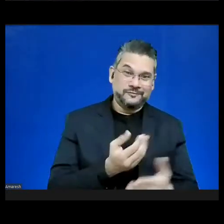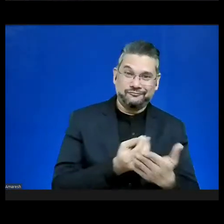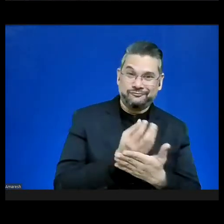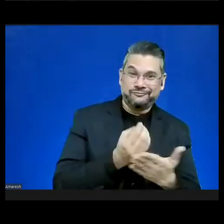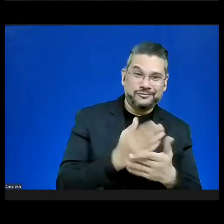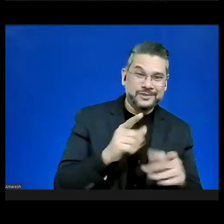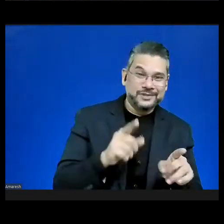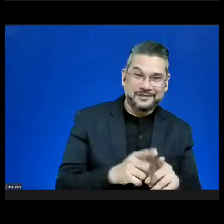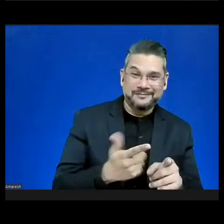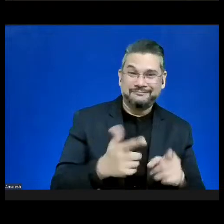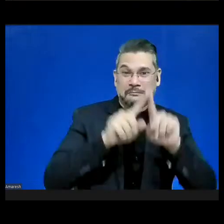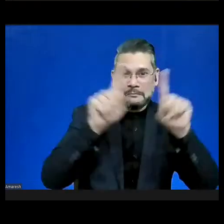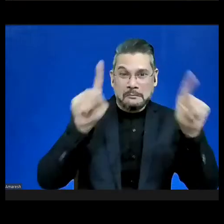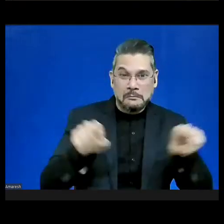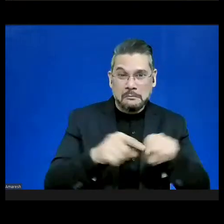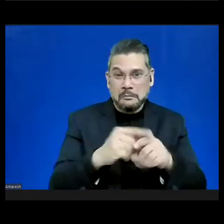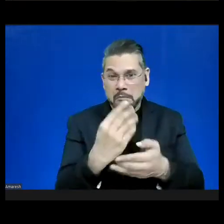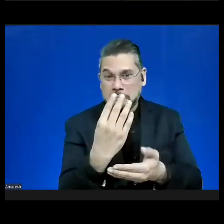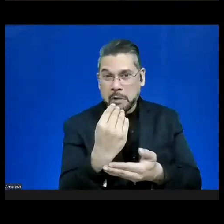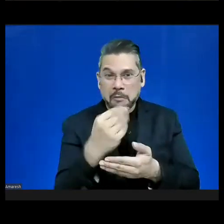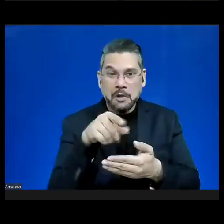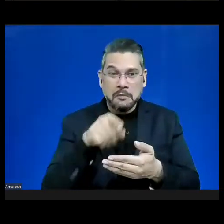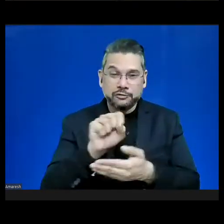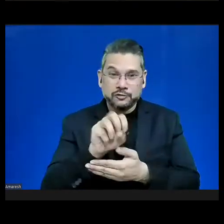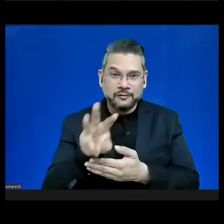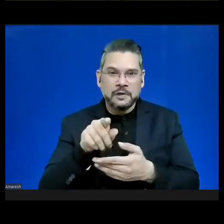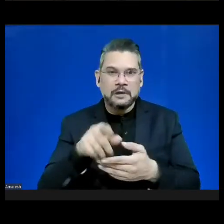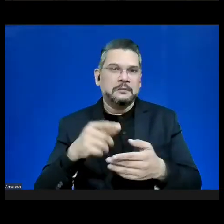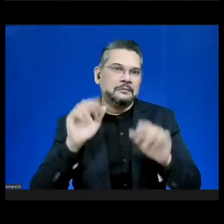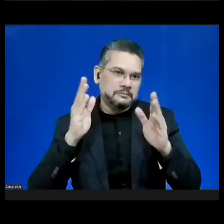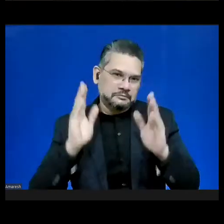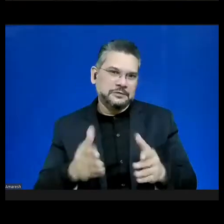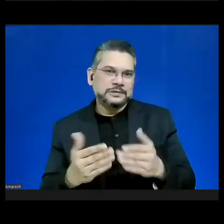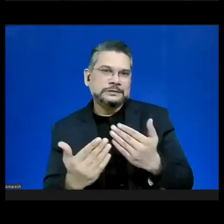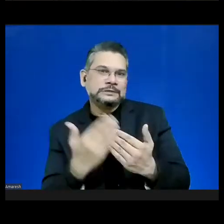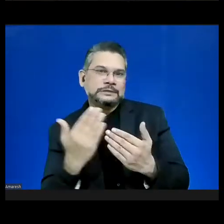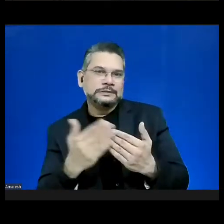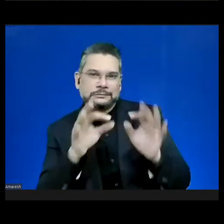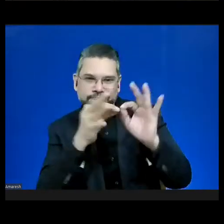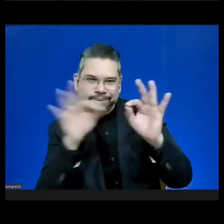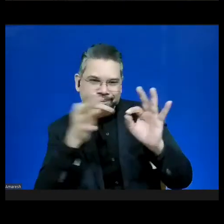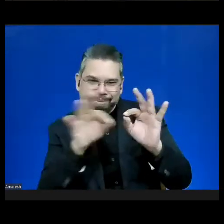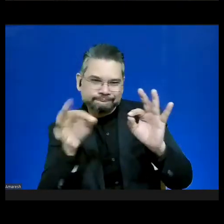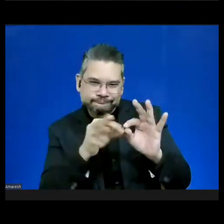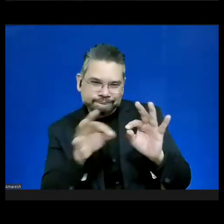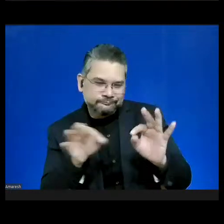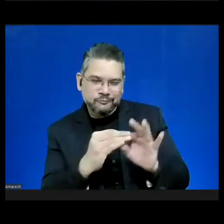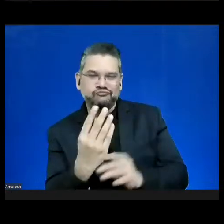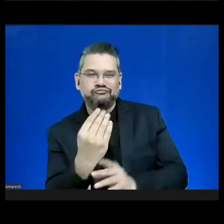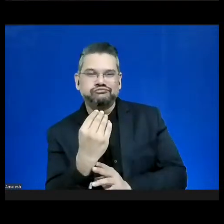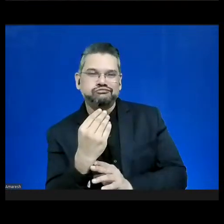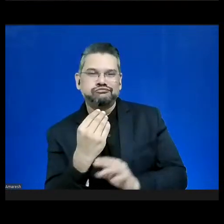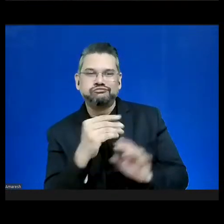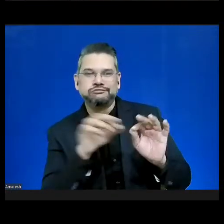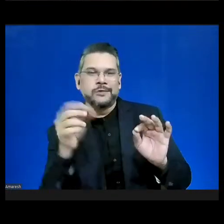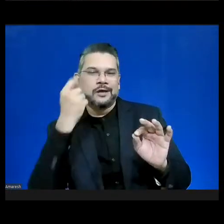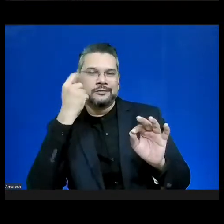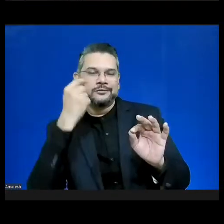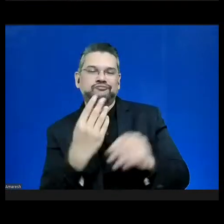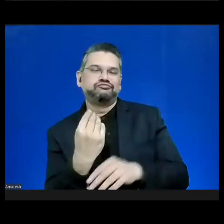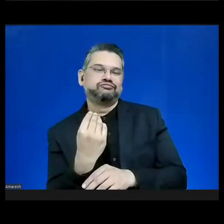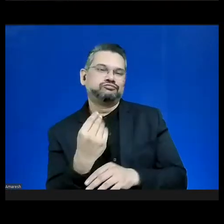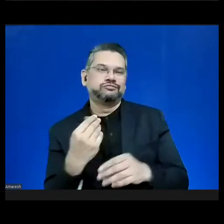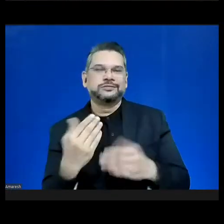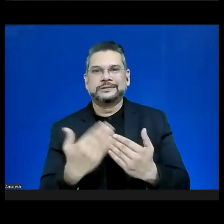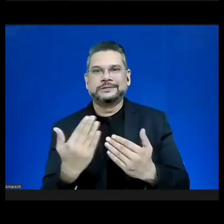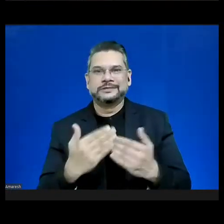screen reader should be capable enough of reading the text that you have in different